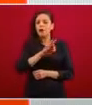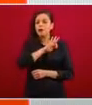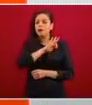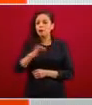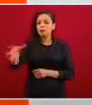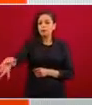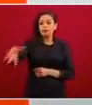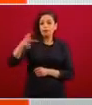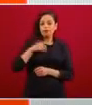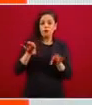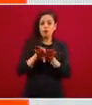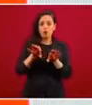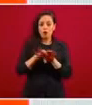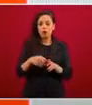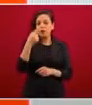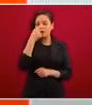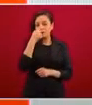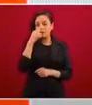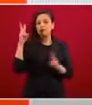COVID?